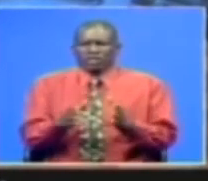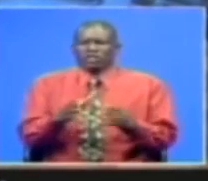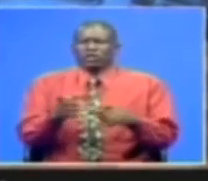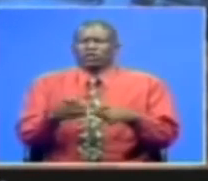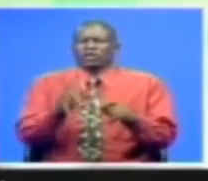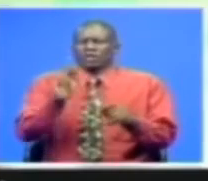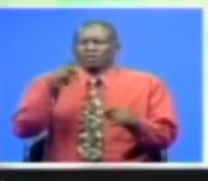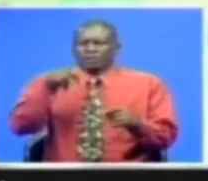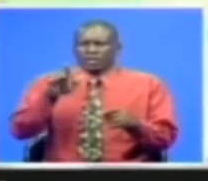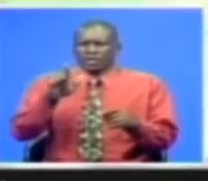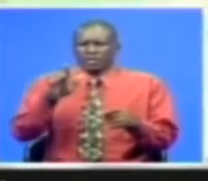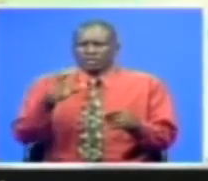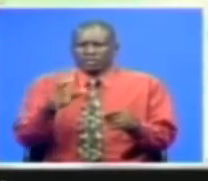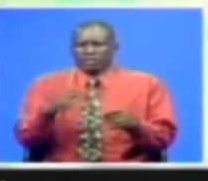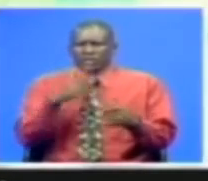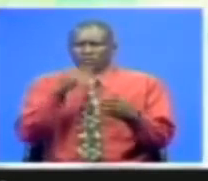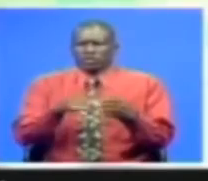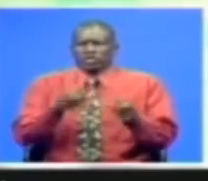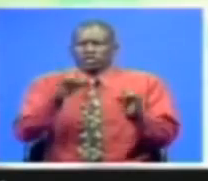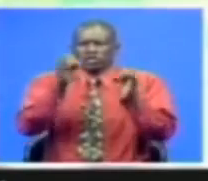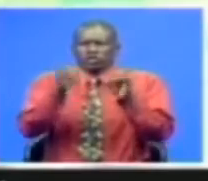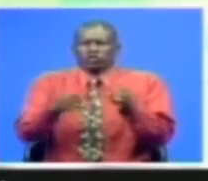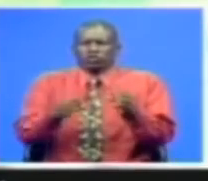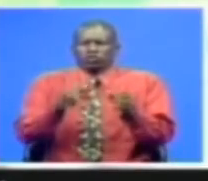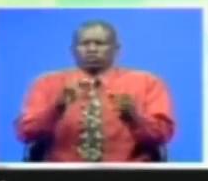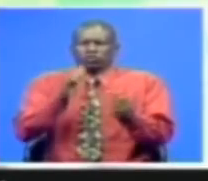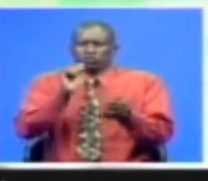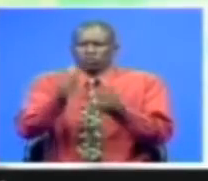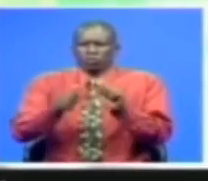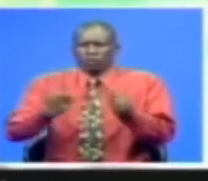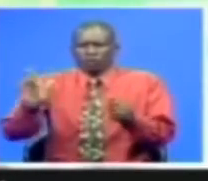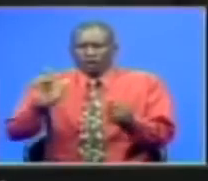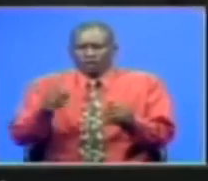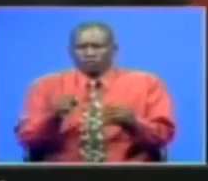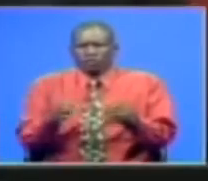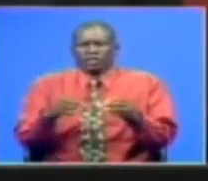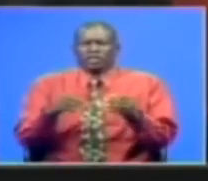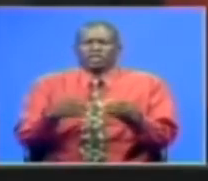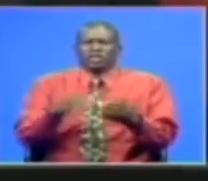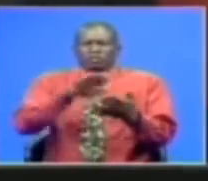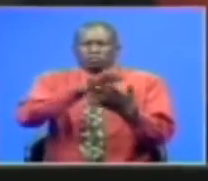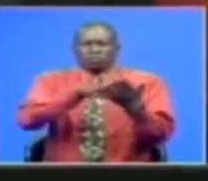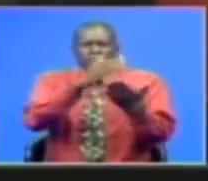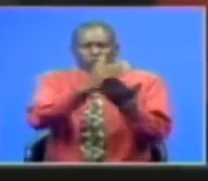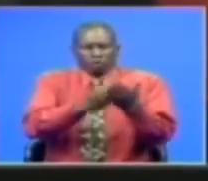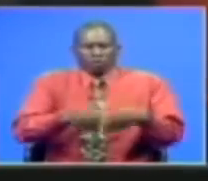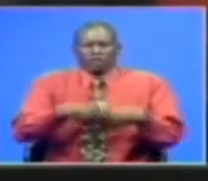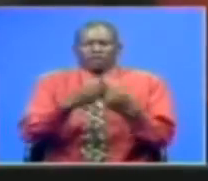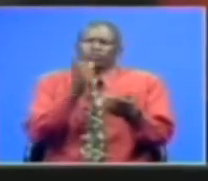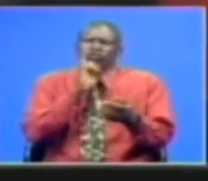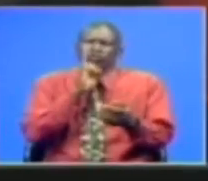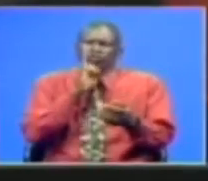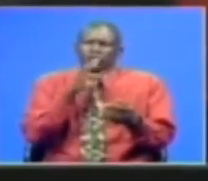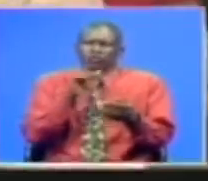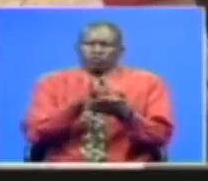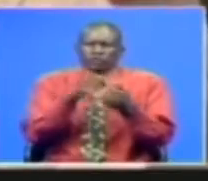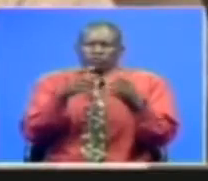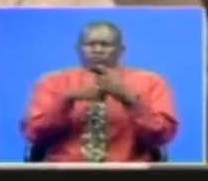CEO Jack Oguda said the new season fixtures will be released tomorrow to pave way for the start of the